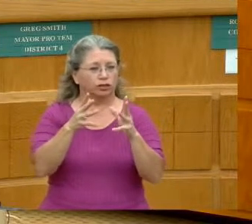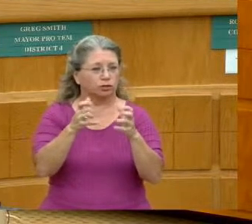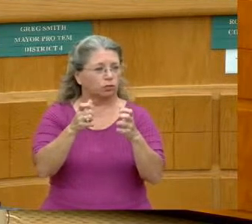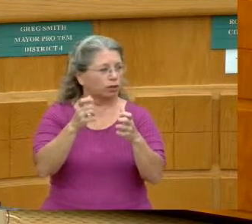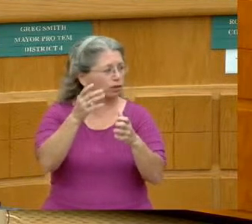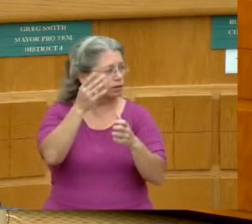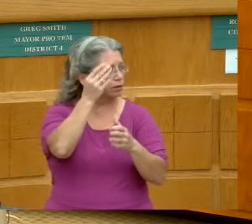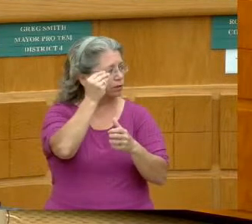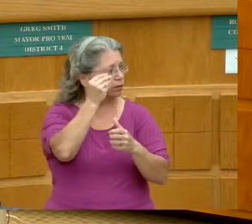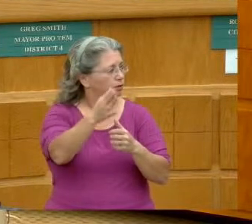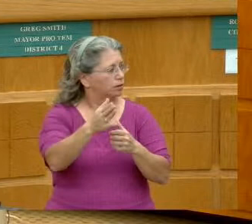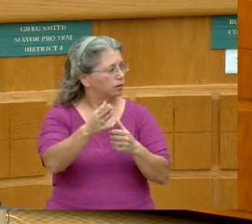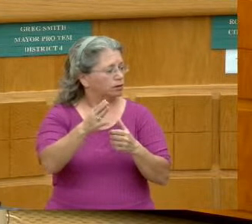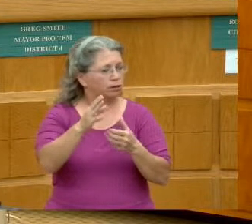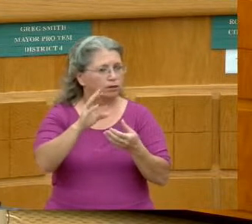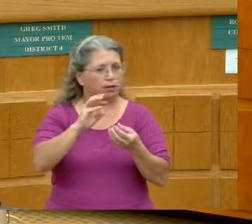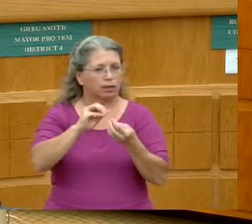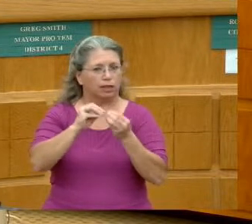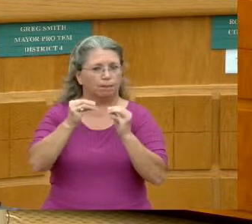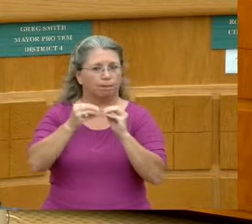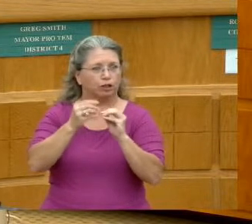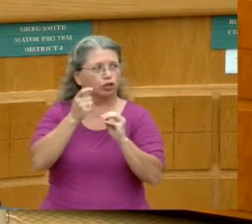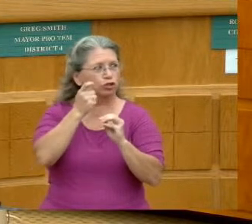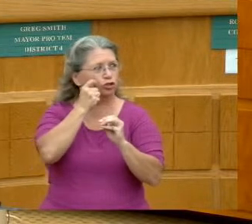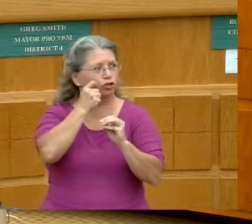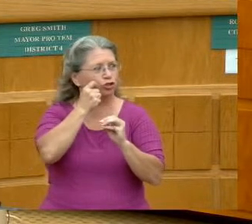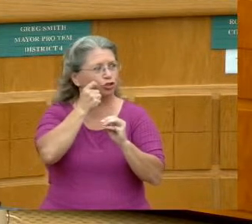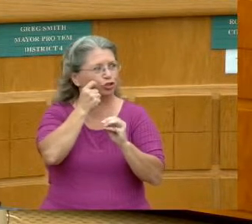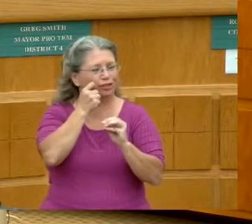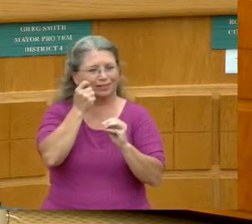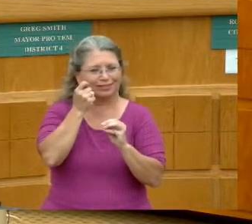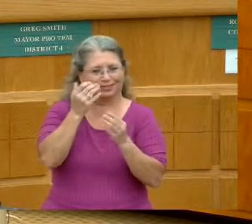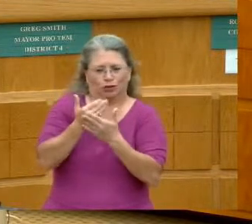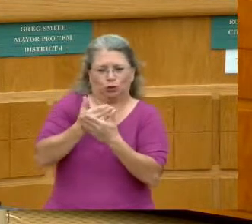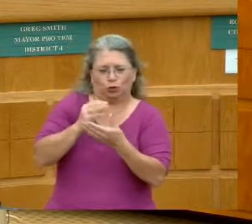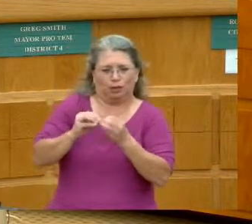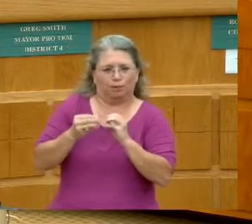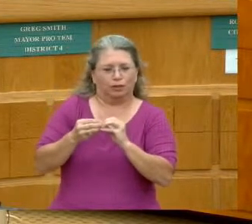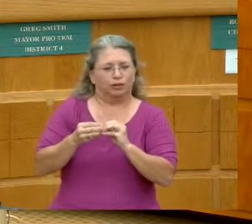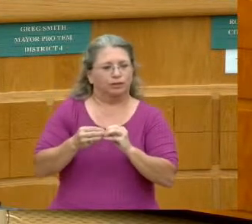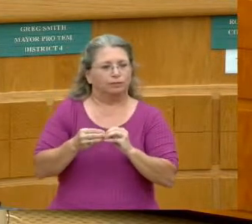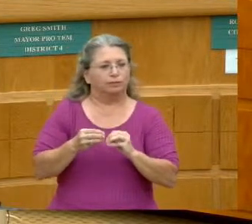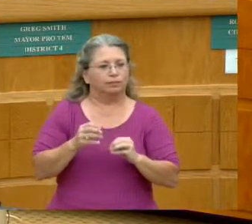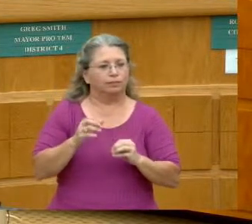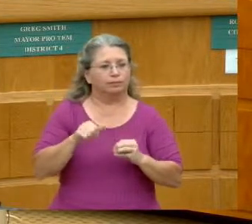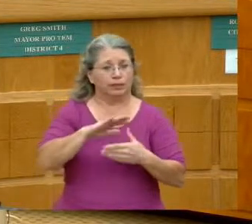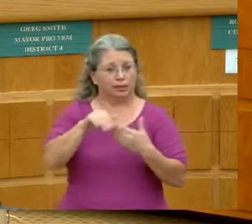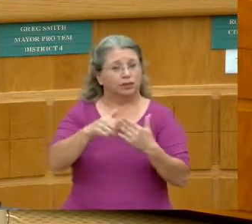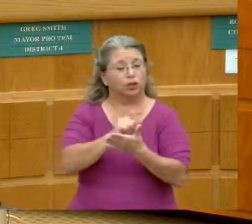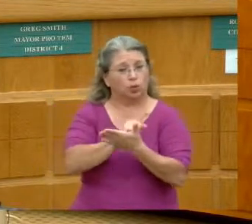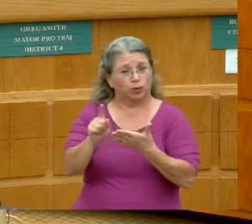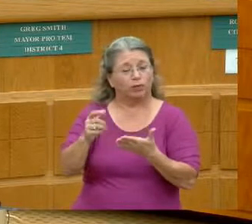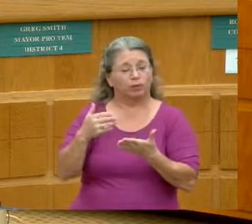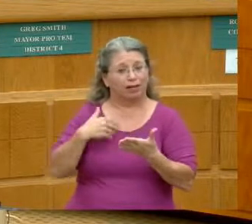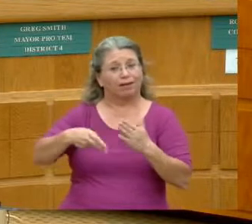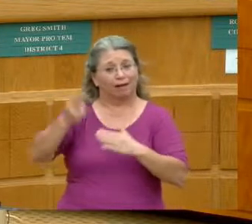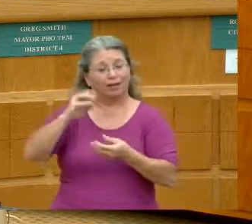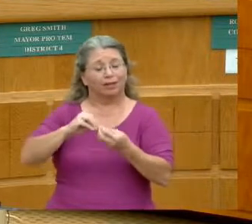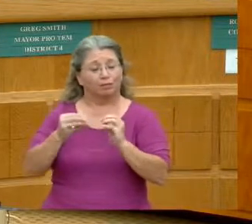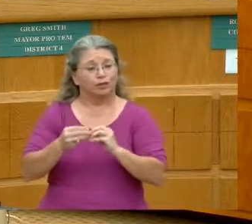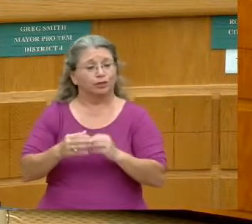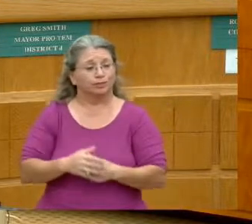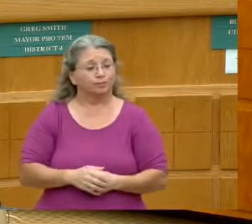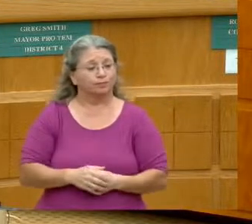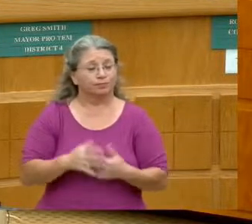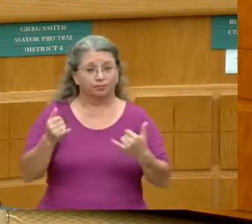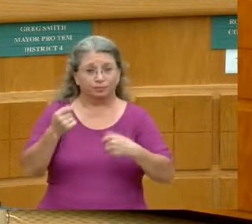right. I want to look at the chart real quick here. So this whole week has been, as I said in the beginning, we've had some pretty high numbers. So today